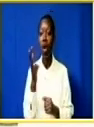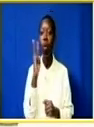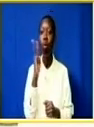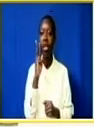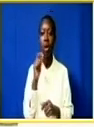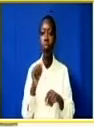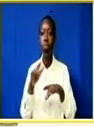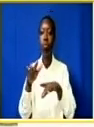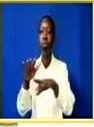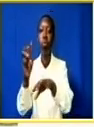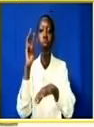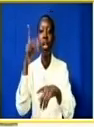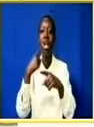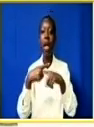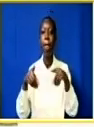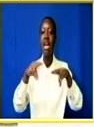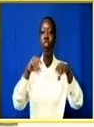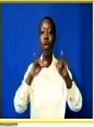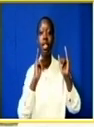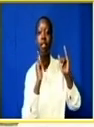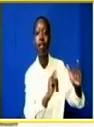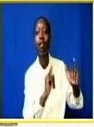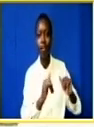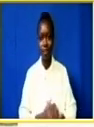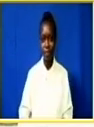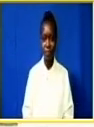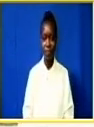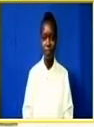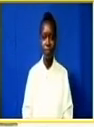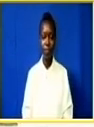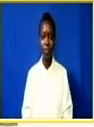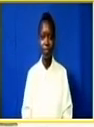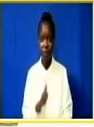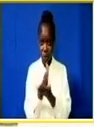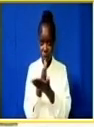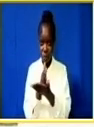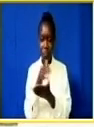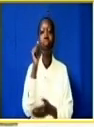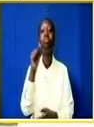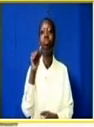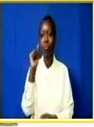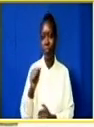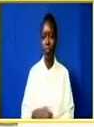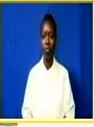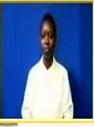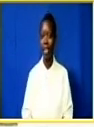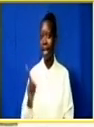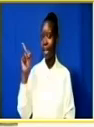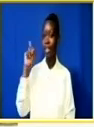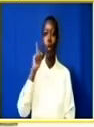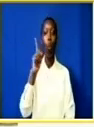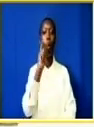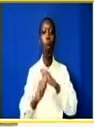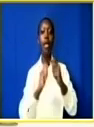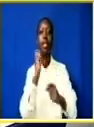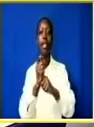away. Yes. Leaving no channels. Yes. So it's just going to flow away. Yes. Right? Yes. That is one type of cover crop which